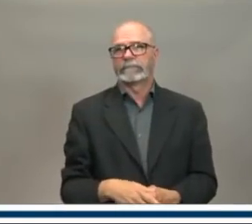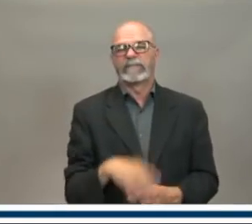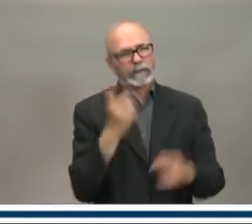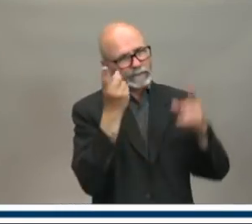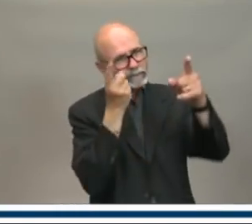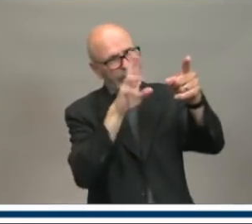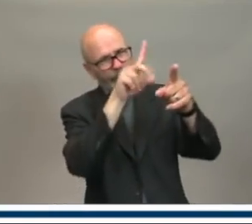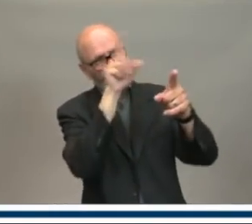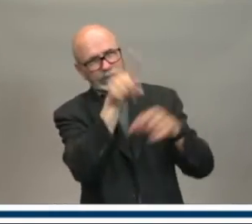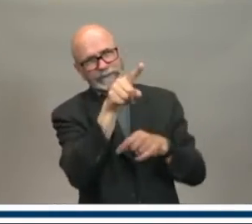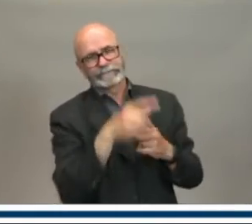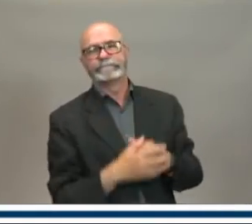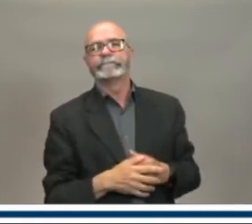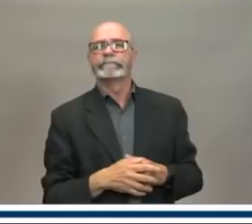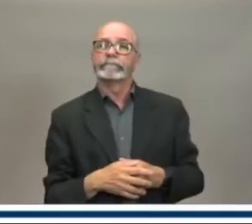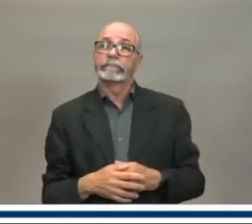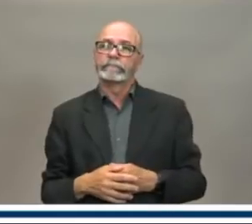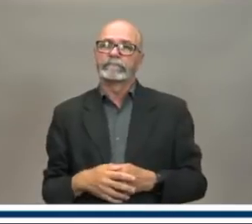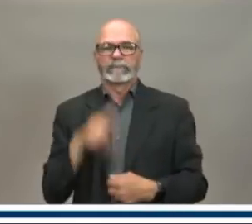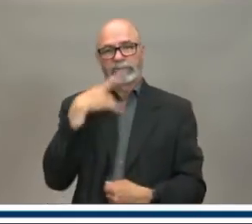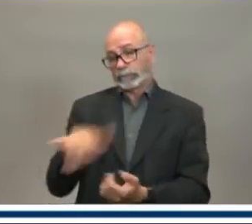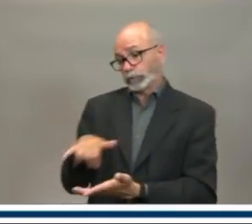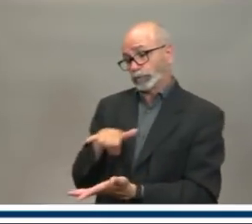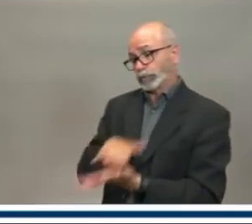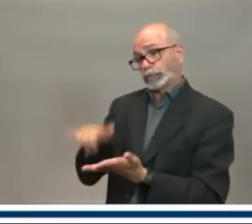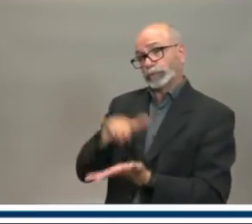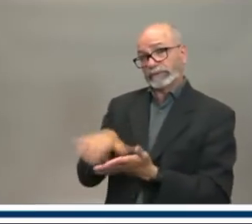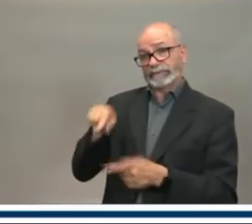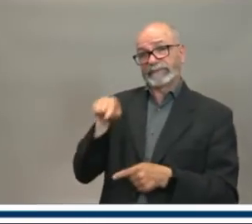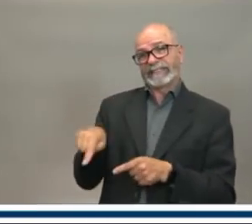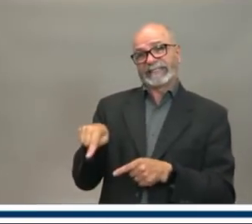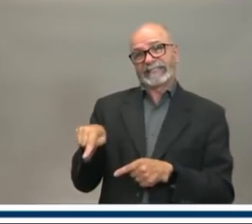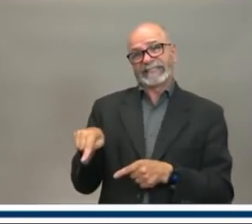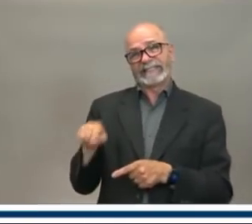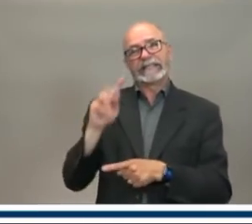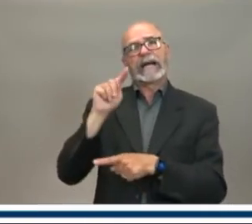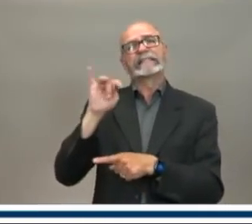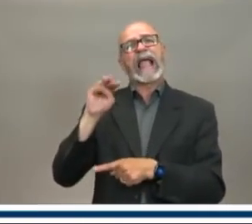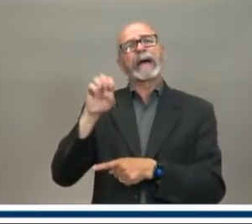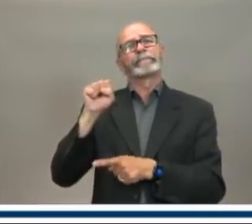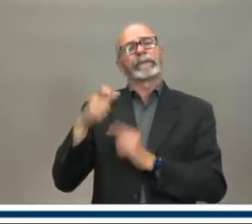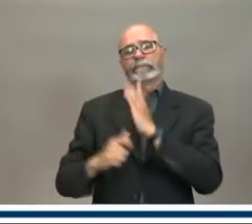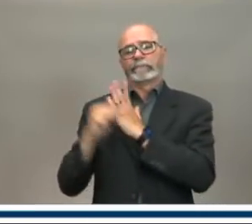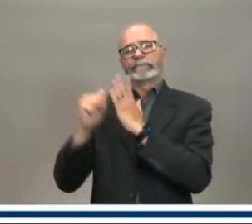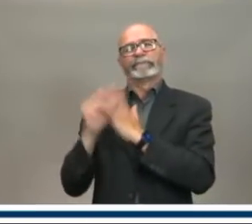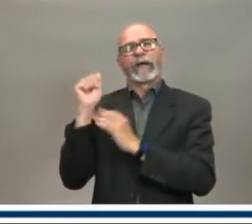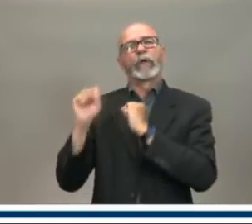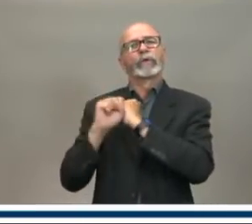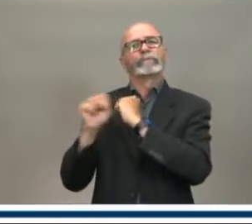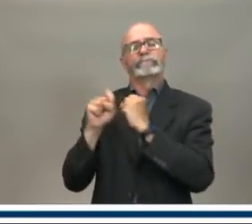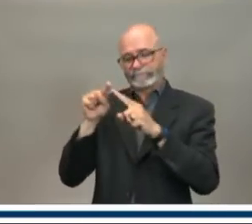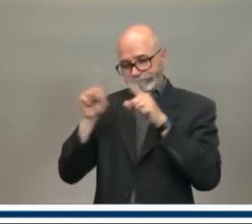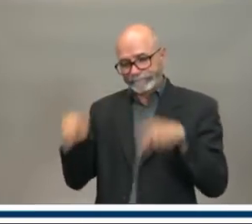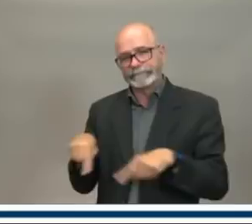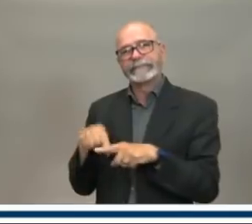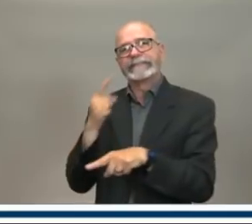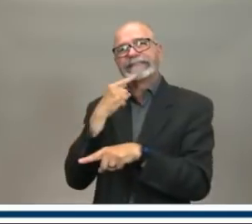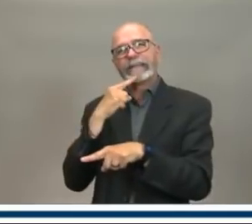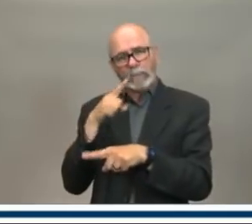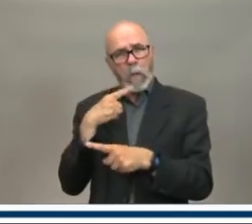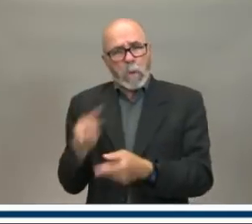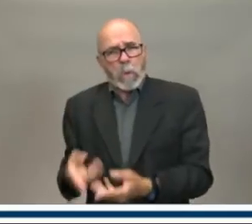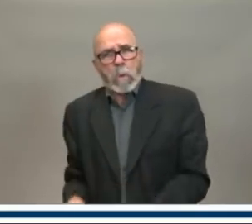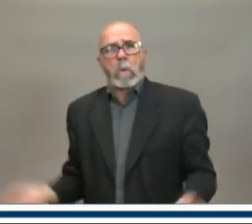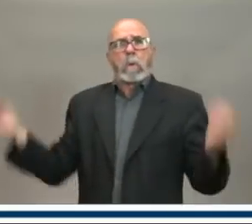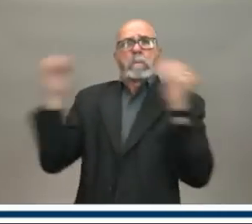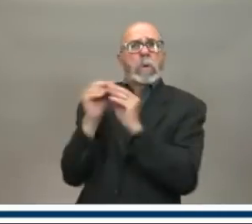on the COVID actually does discriminate, and they were looking at much higher contagion rates among black people in